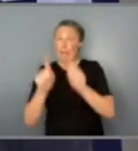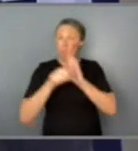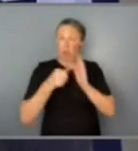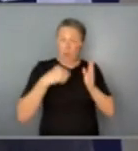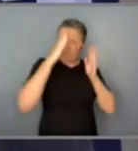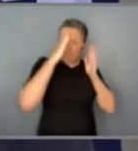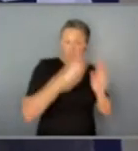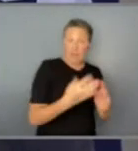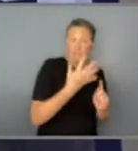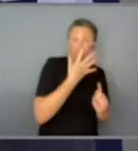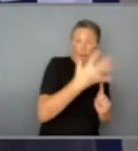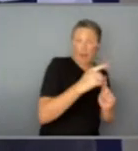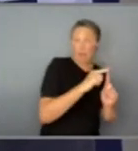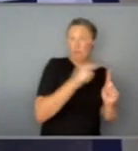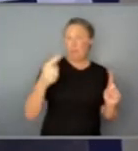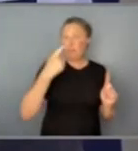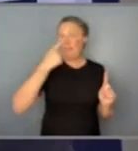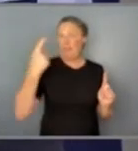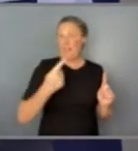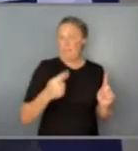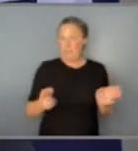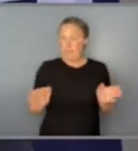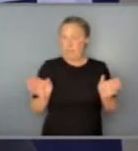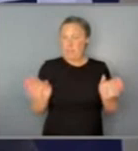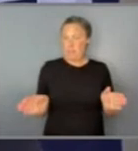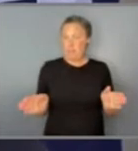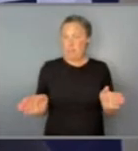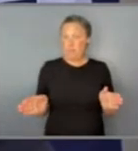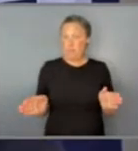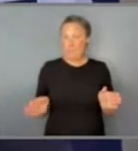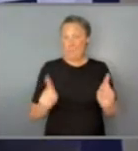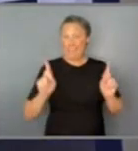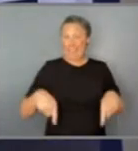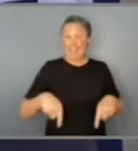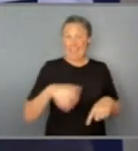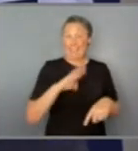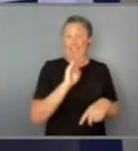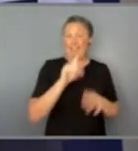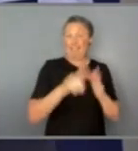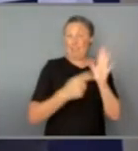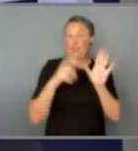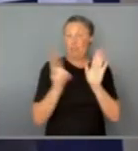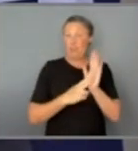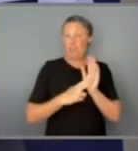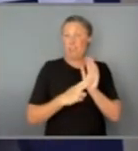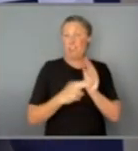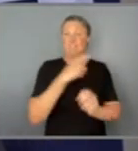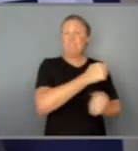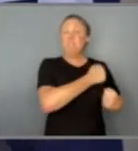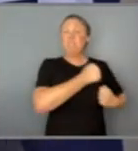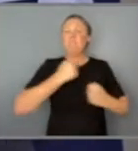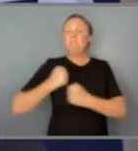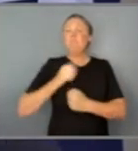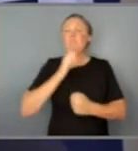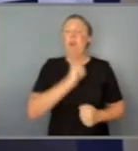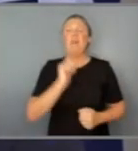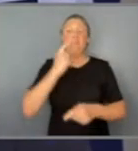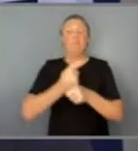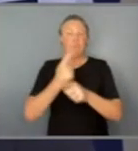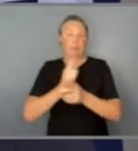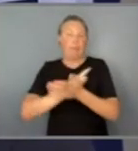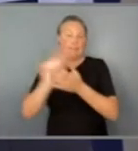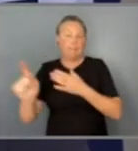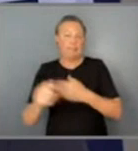the focus on that, and that is ready to go on the 10th of January, and General Fruin may wish to touch further on that. Now, there's